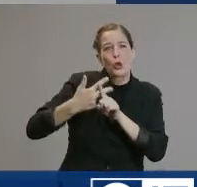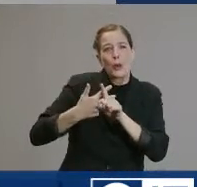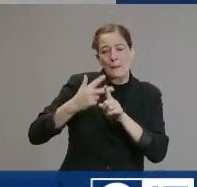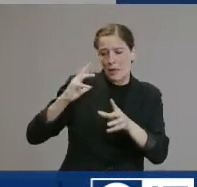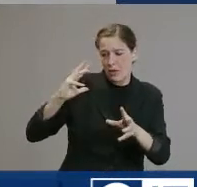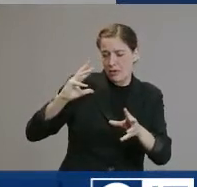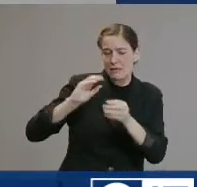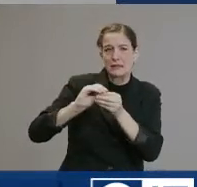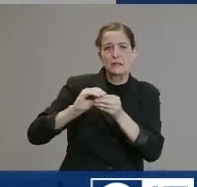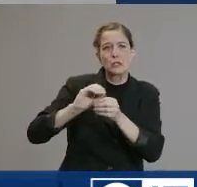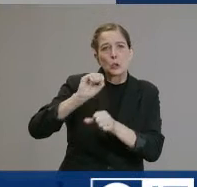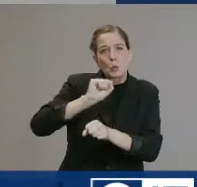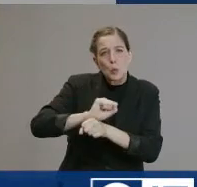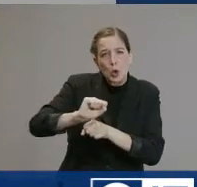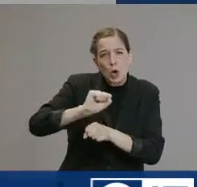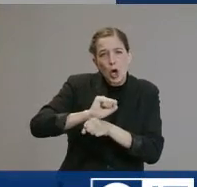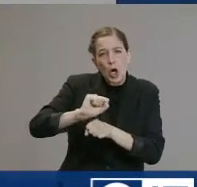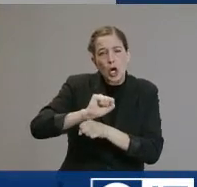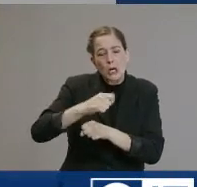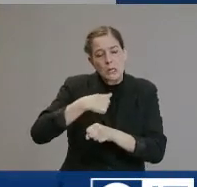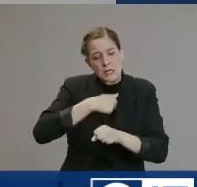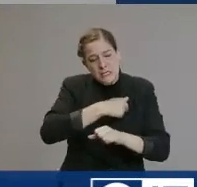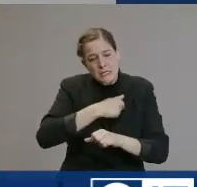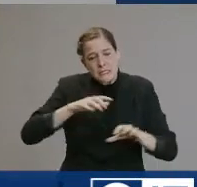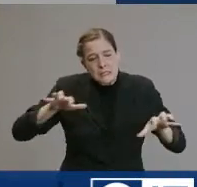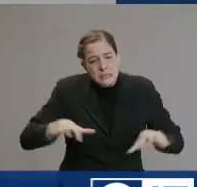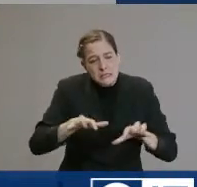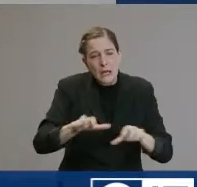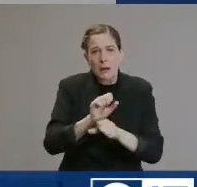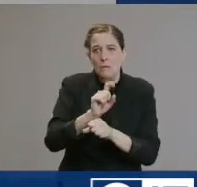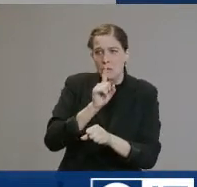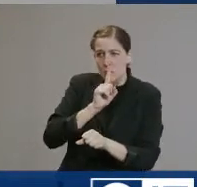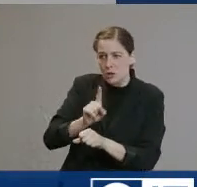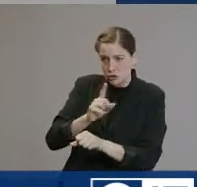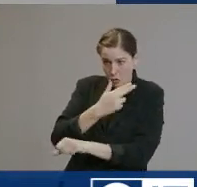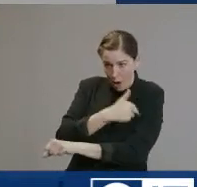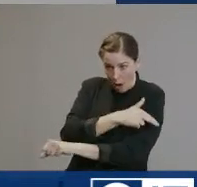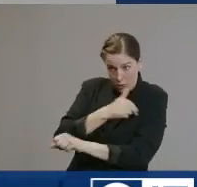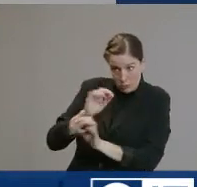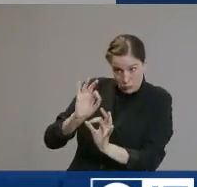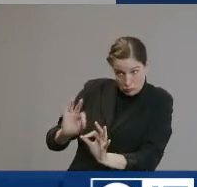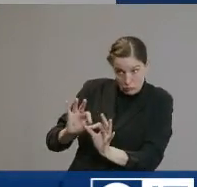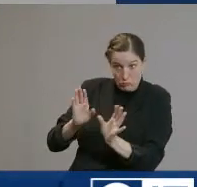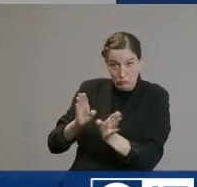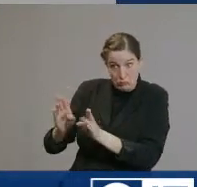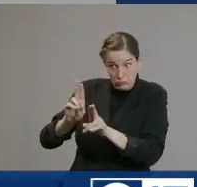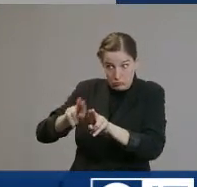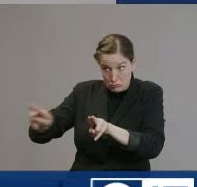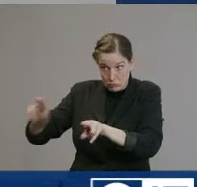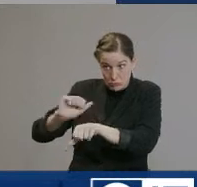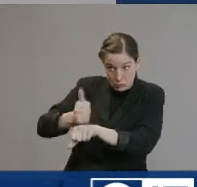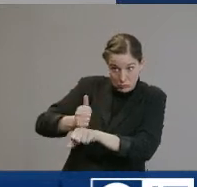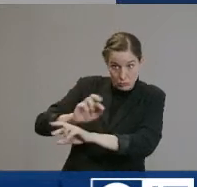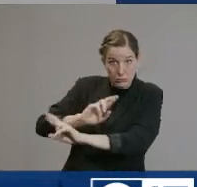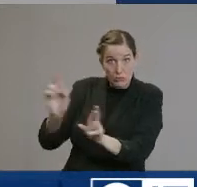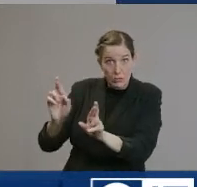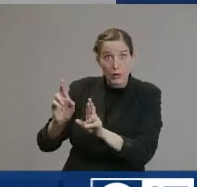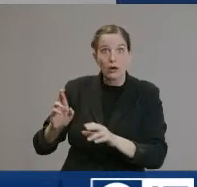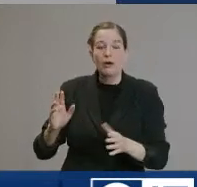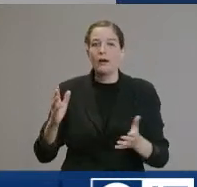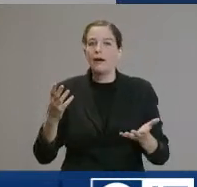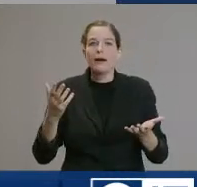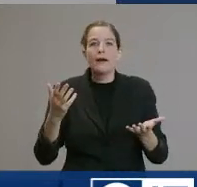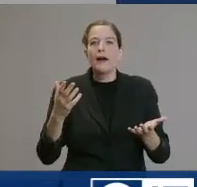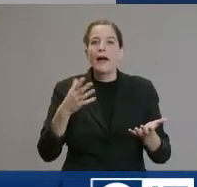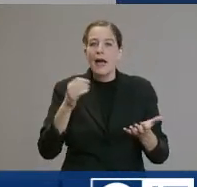be focused if there were to be a worst case scenario, and the fact that that worst case scenario is not here today